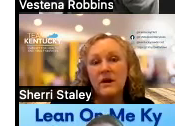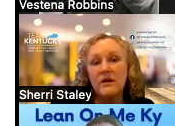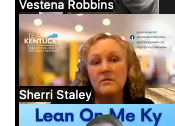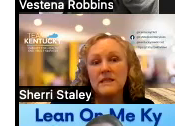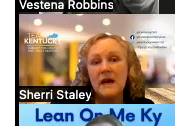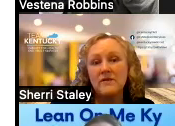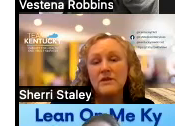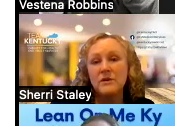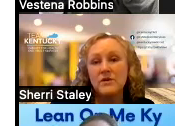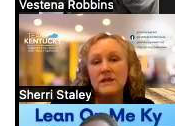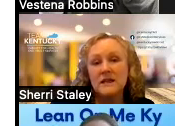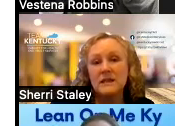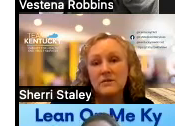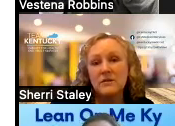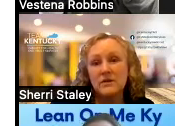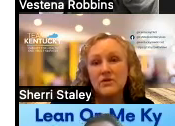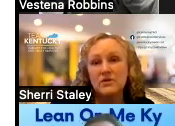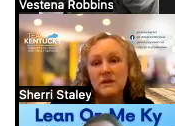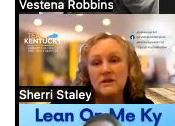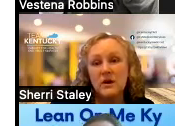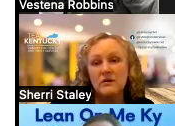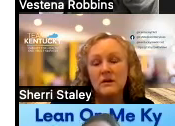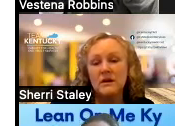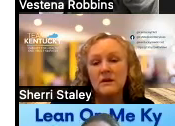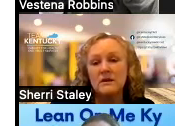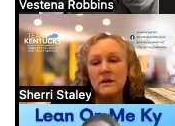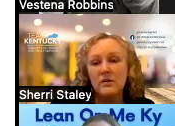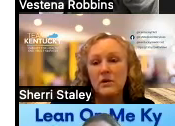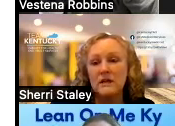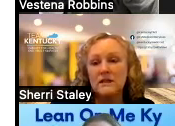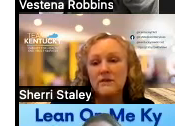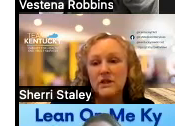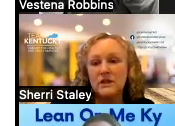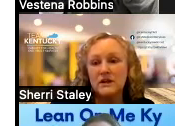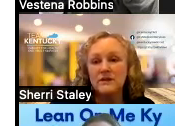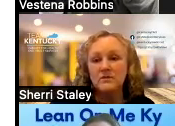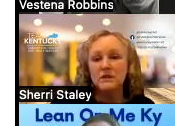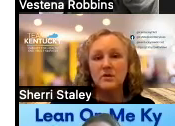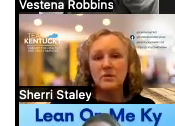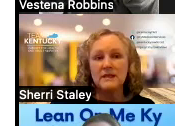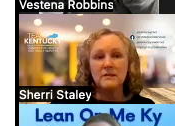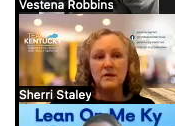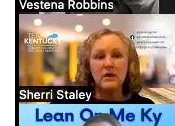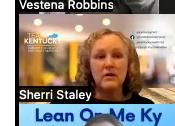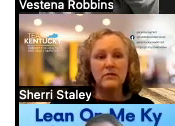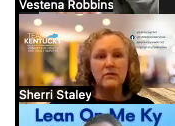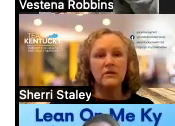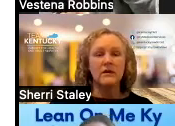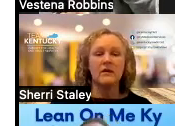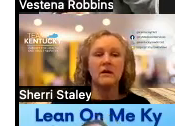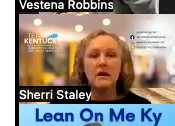health staff to increase access within their schools as well. So lots of initiatives with school-based mental